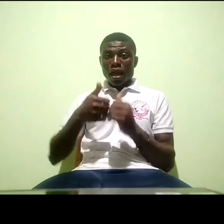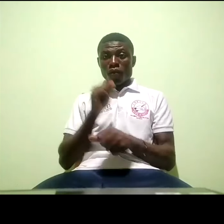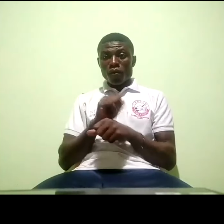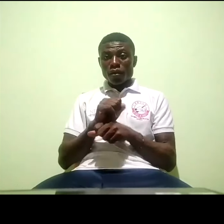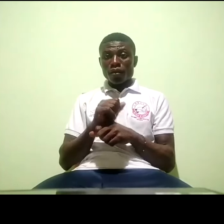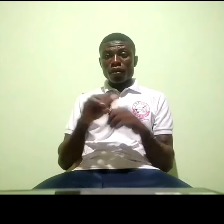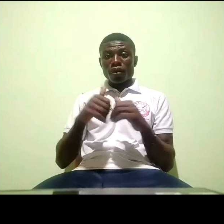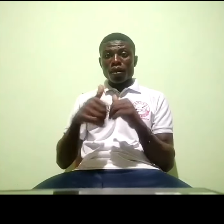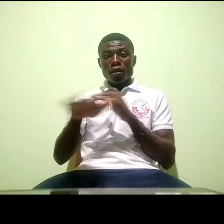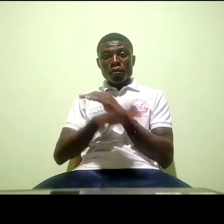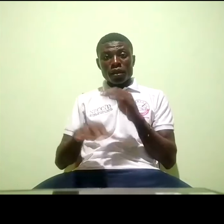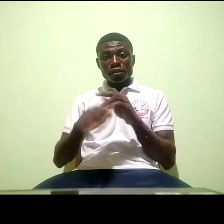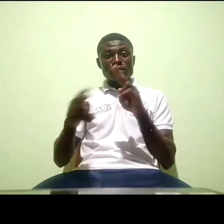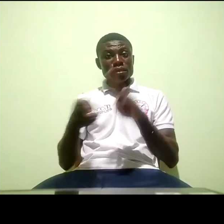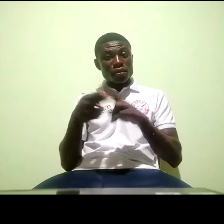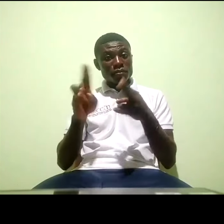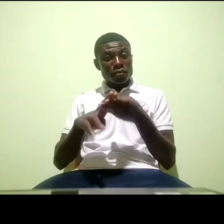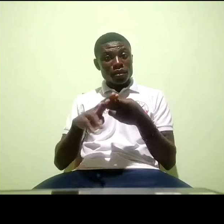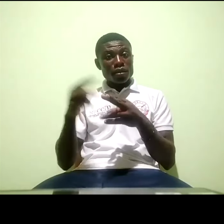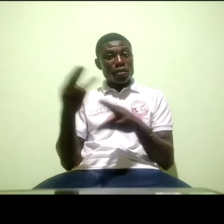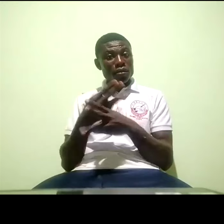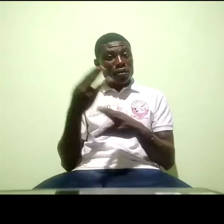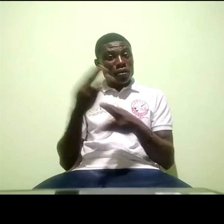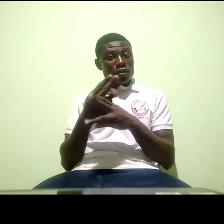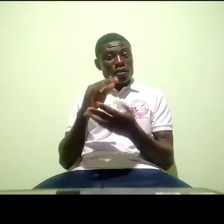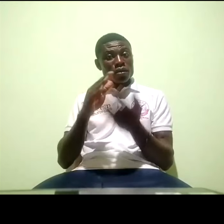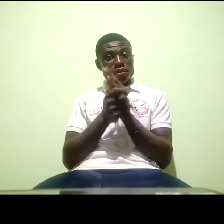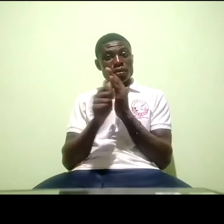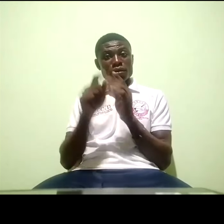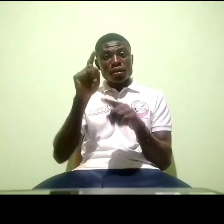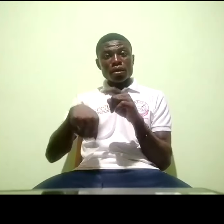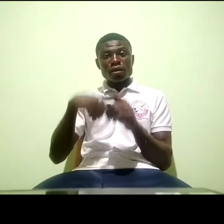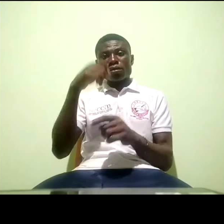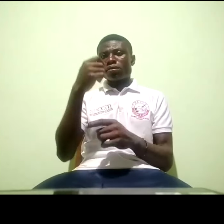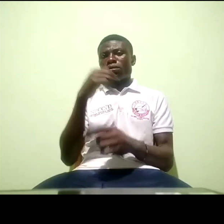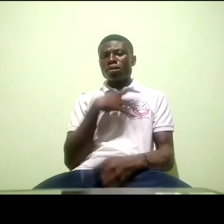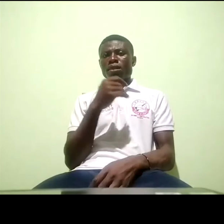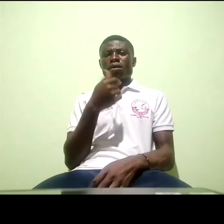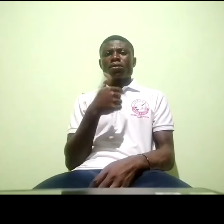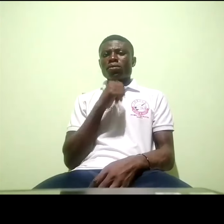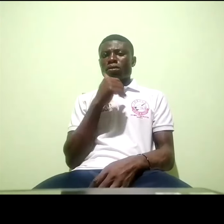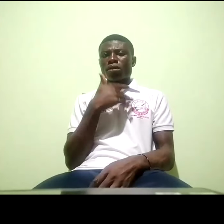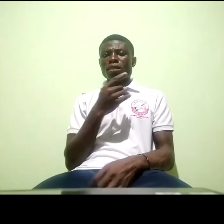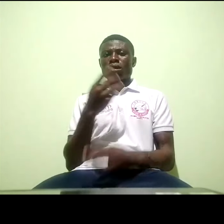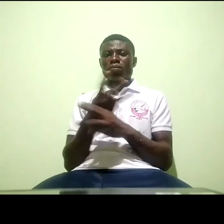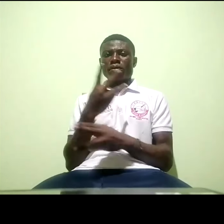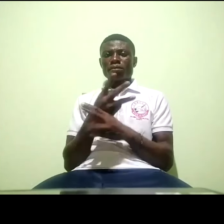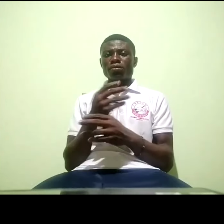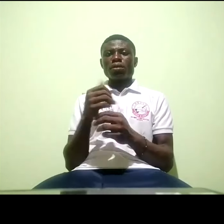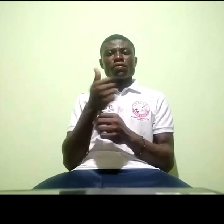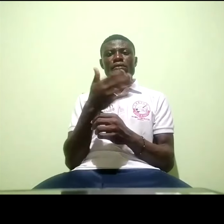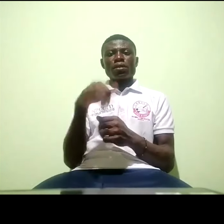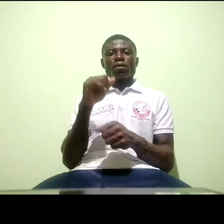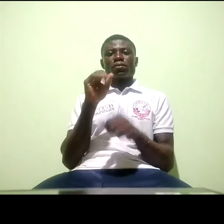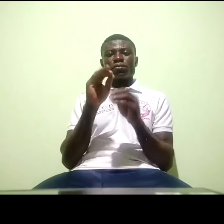basic numeracy skills, they will not have the higher order math concepts anyways. So